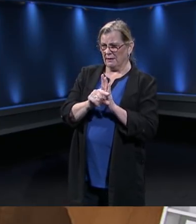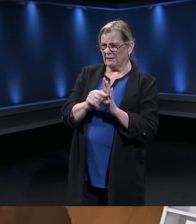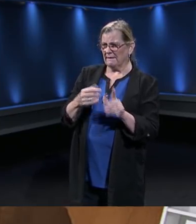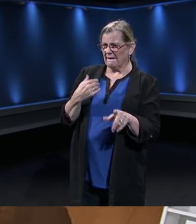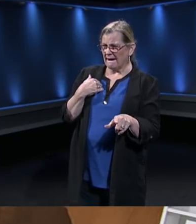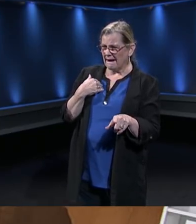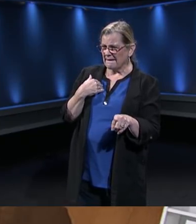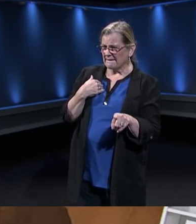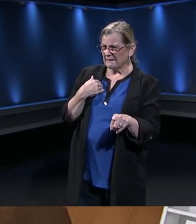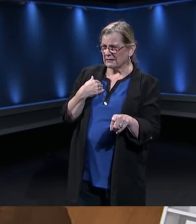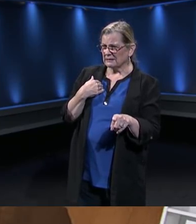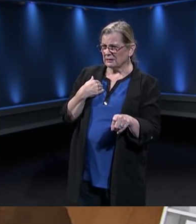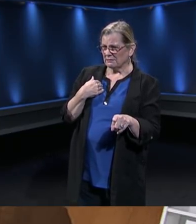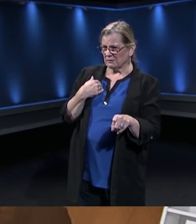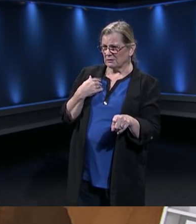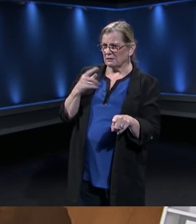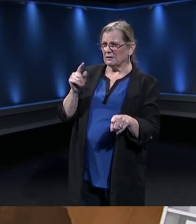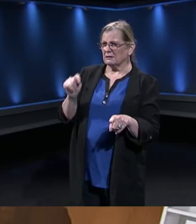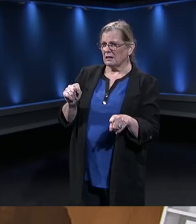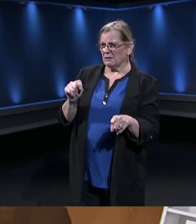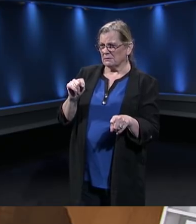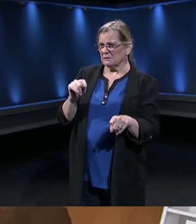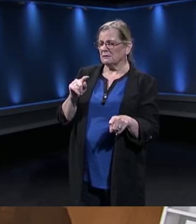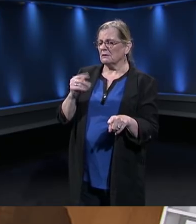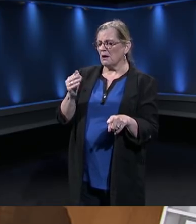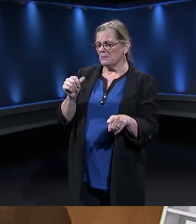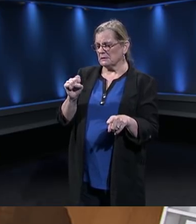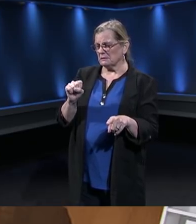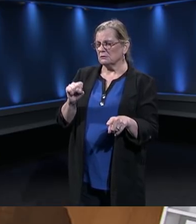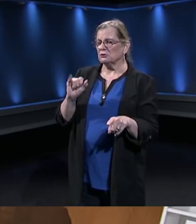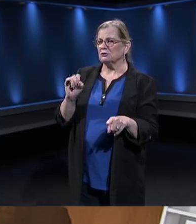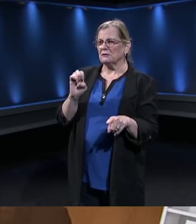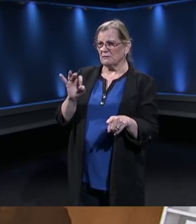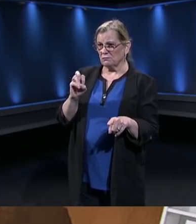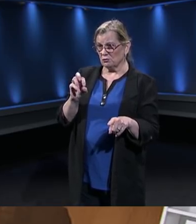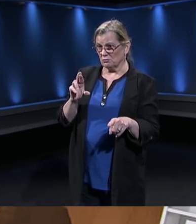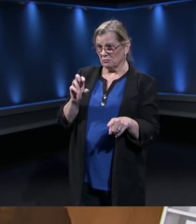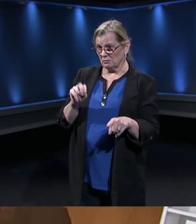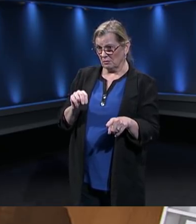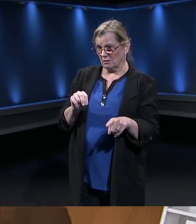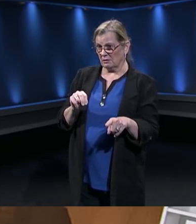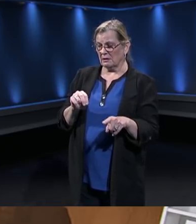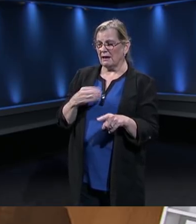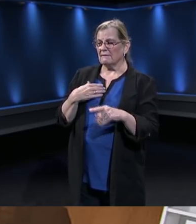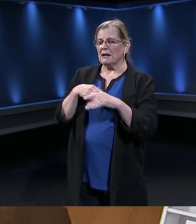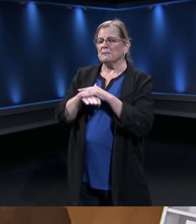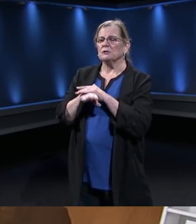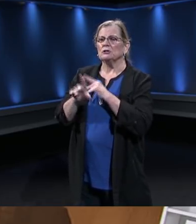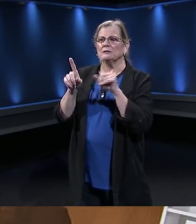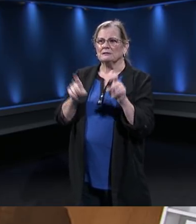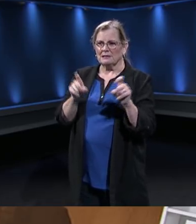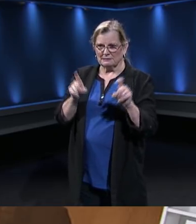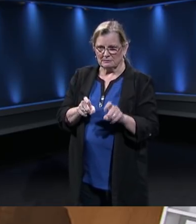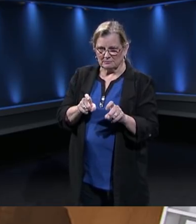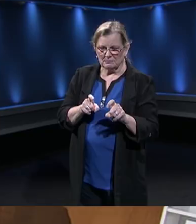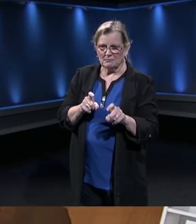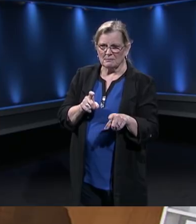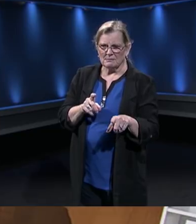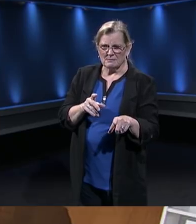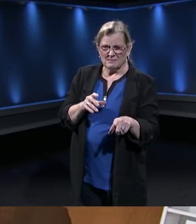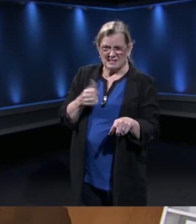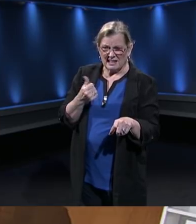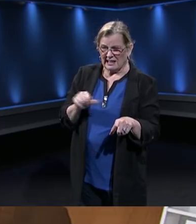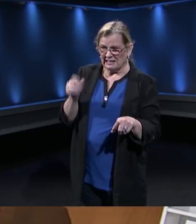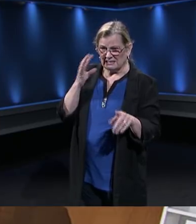TJ admission test around the same time. Is there any change or any decision made for this